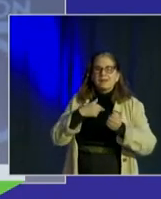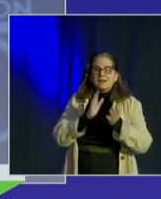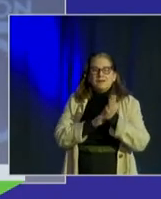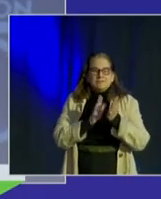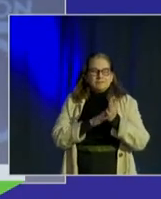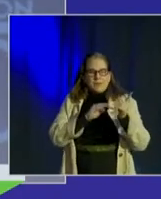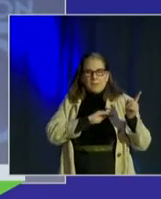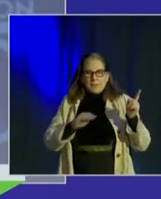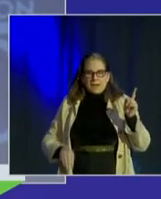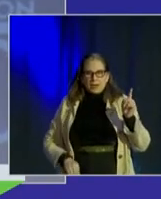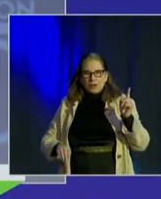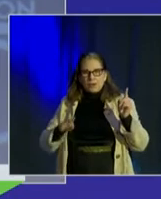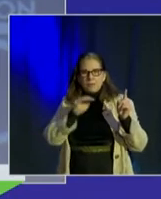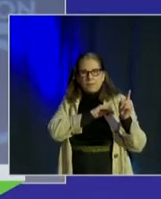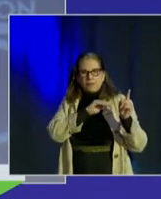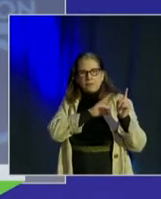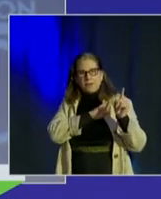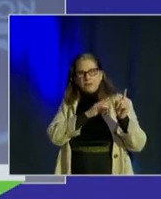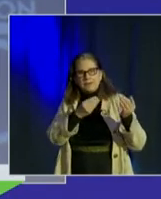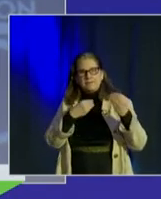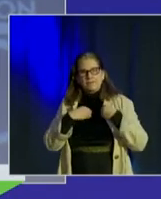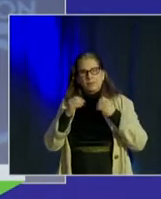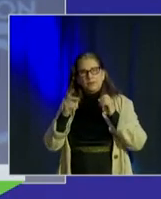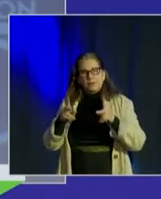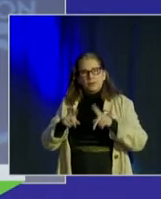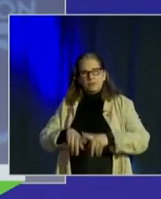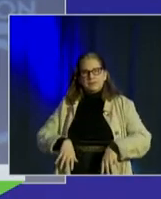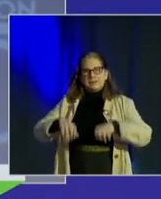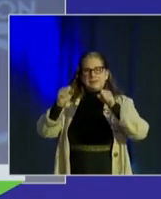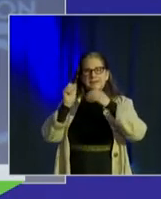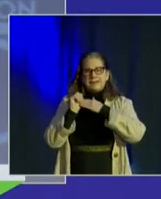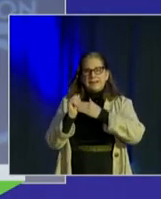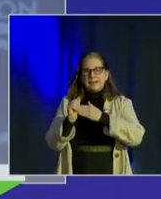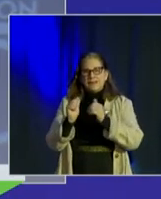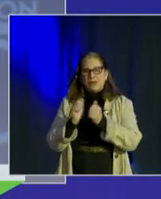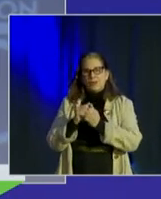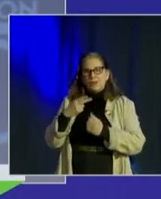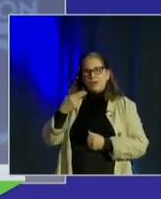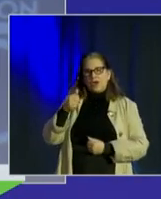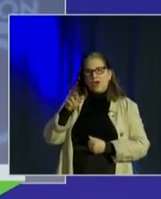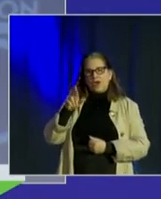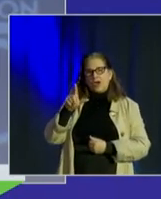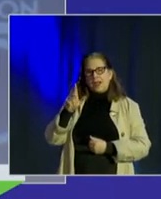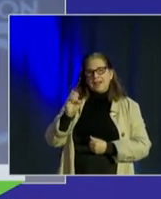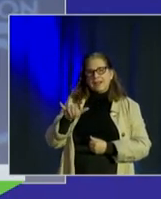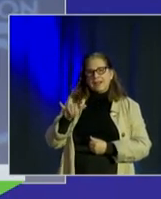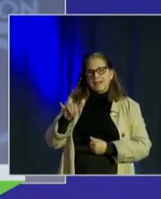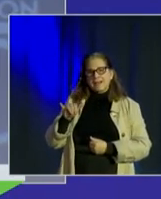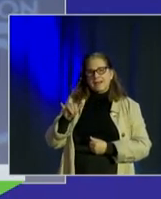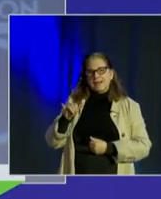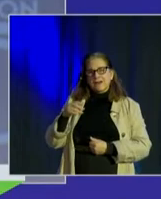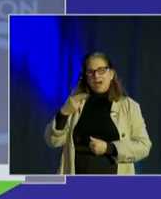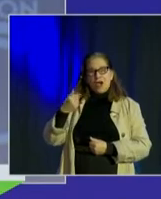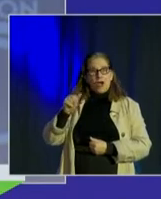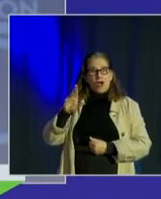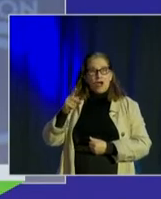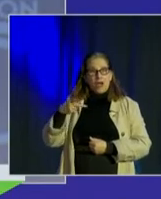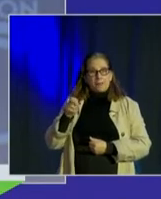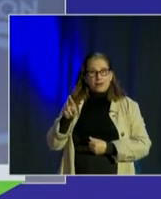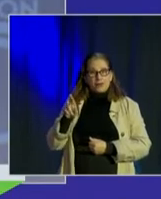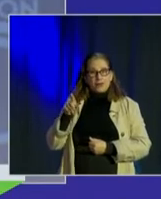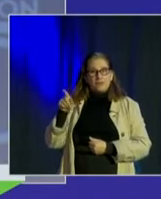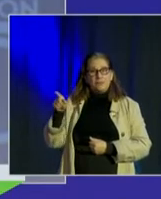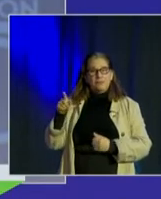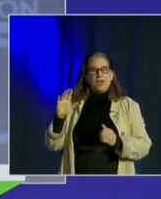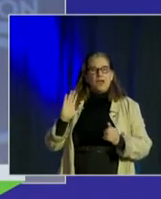opportunity to lead this with Director Harley Harper, who's our gun violence director, and get this stood up and get this opportunity moving throughout the city